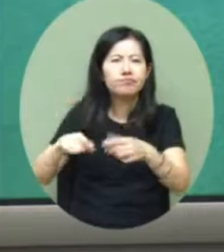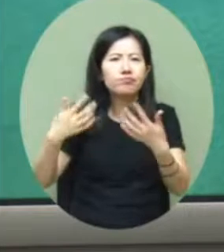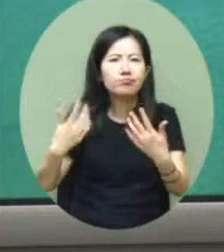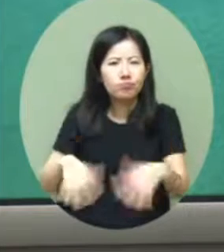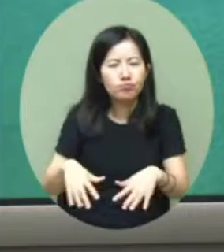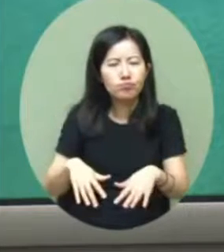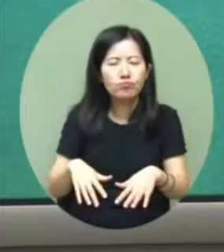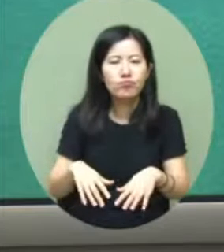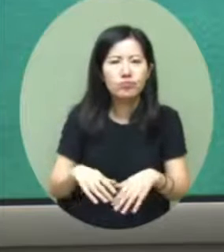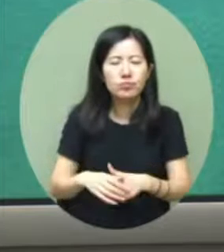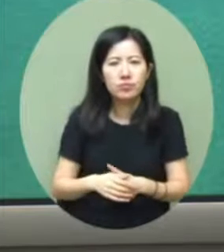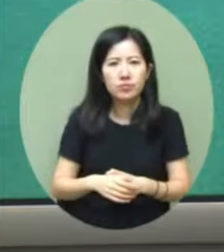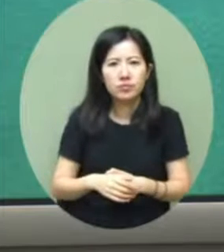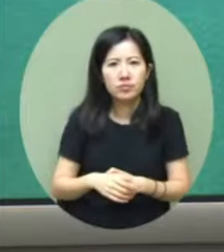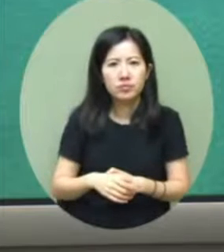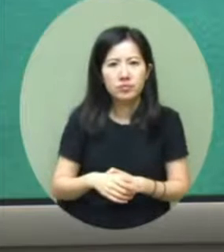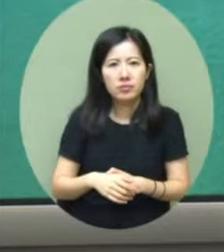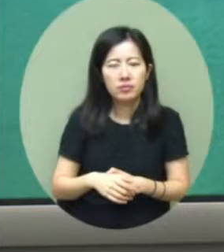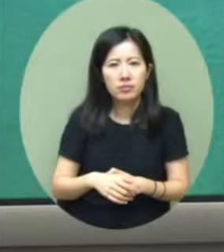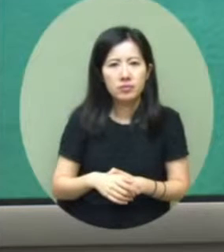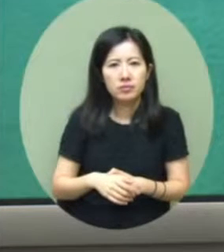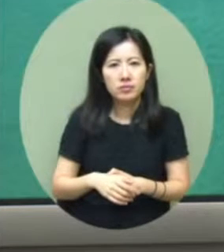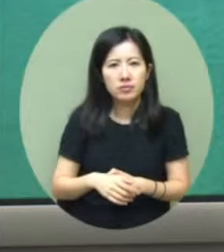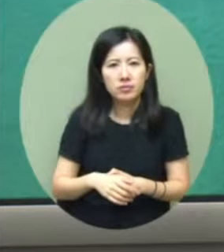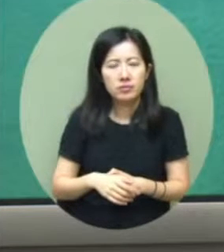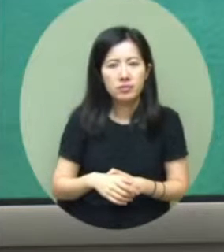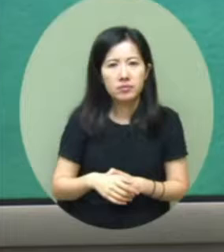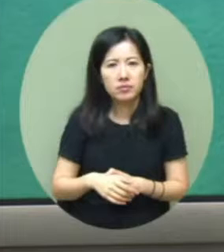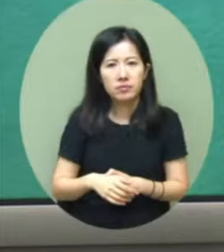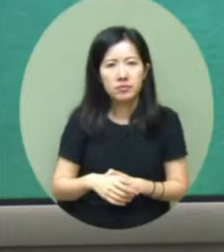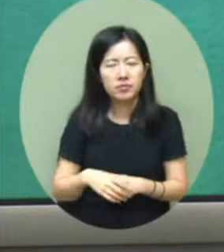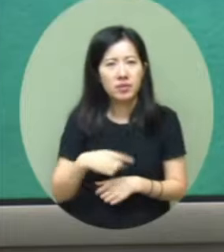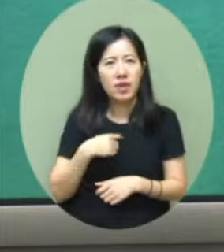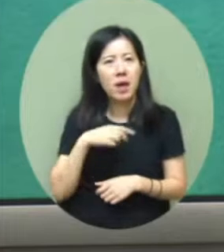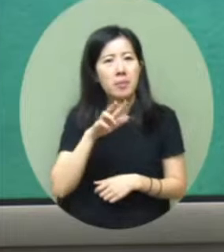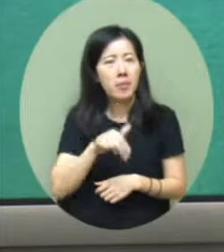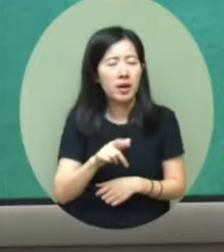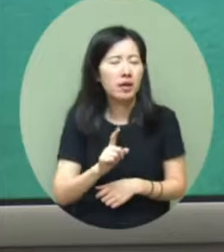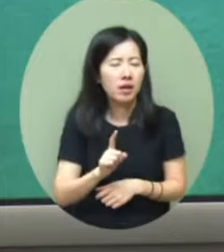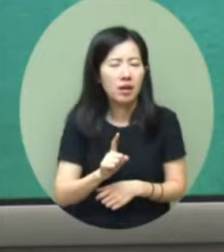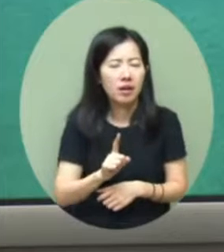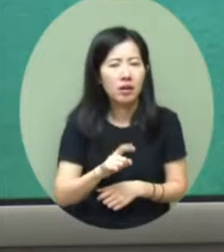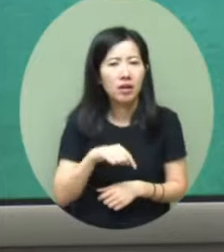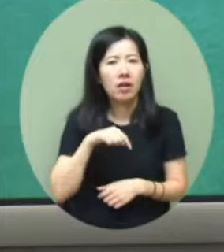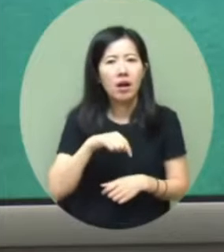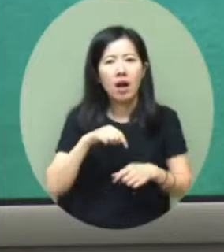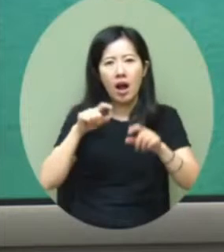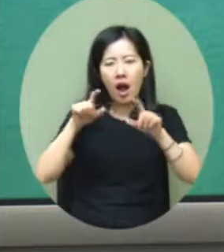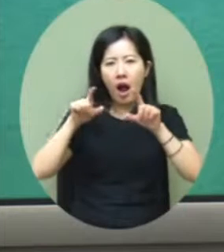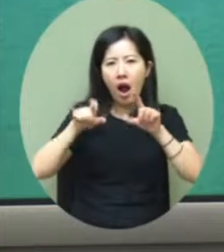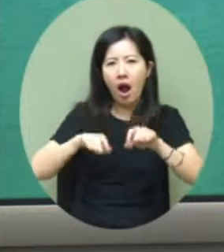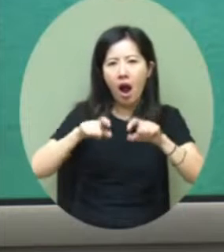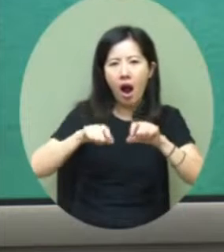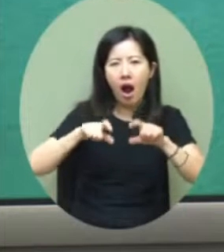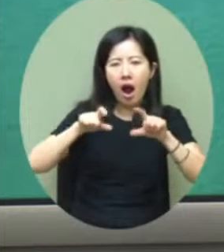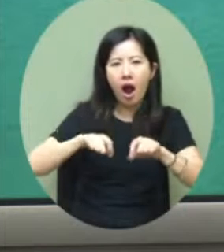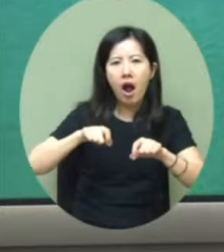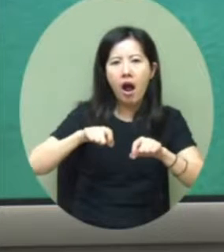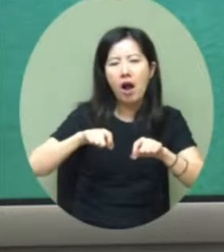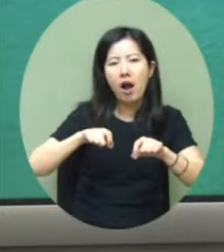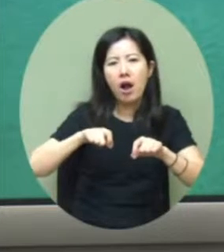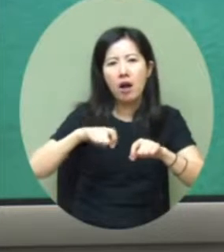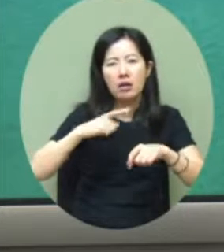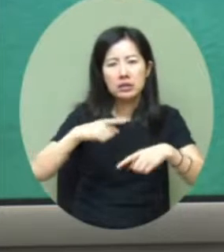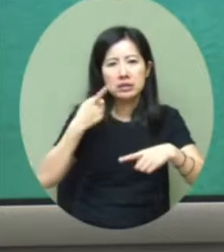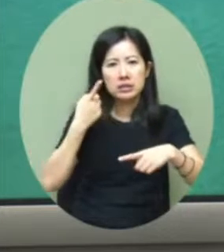Questions have all been clearly answered by departments in relation to the technical memorandum.